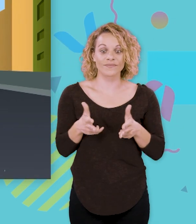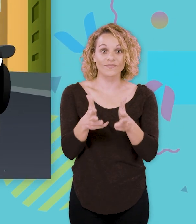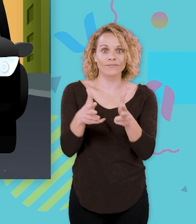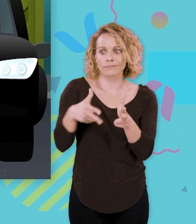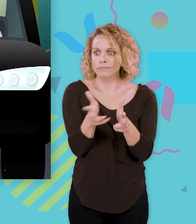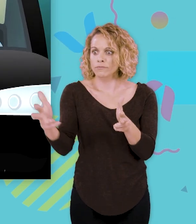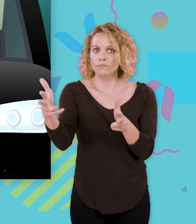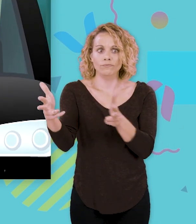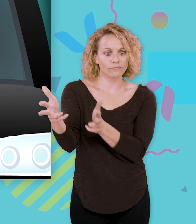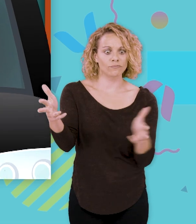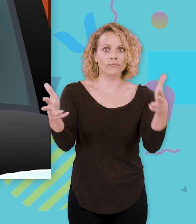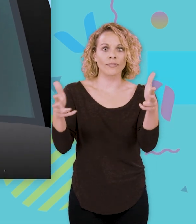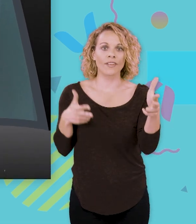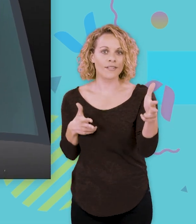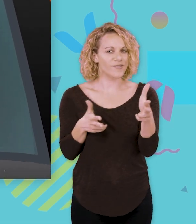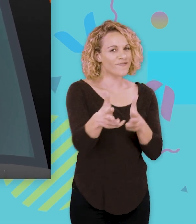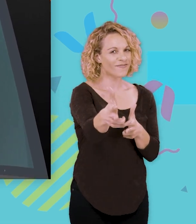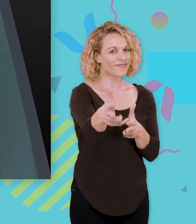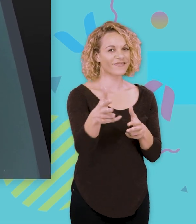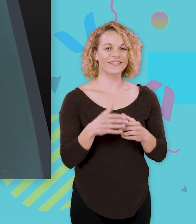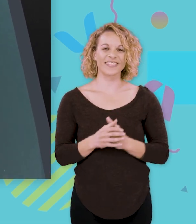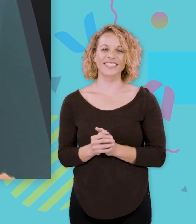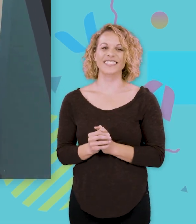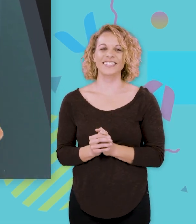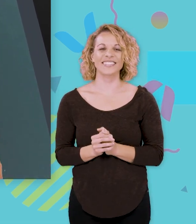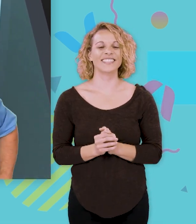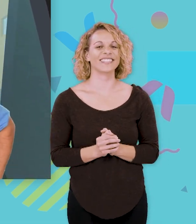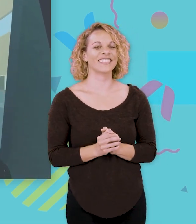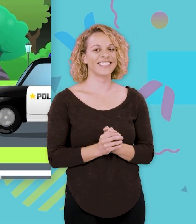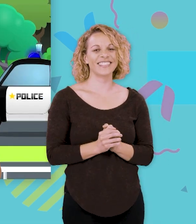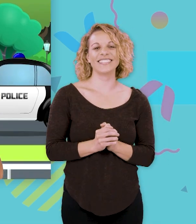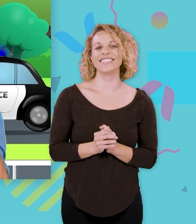letting everybody know to let them by.